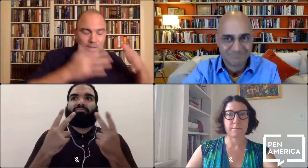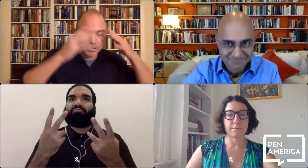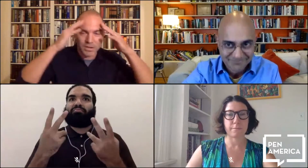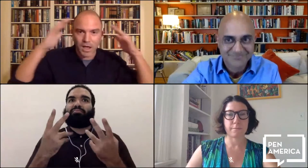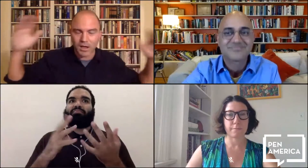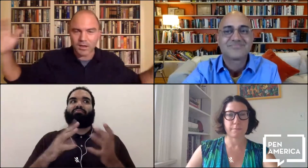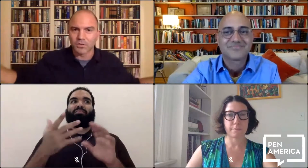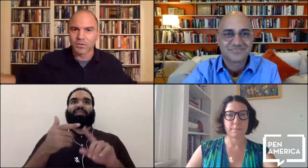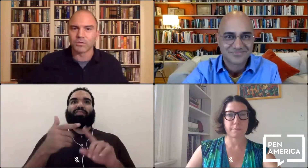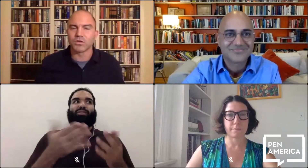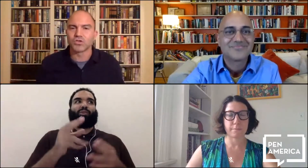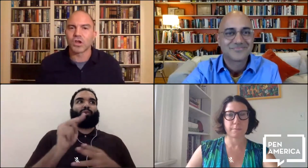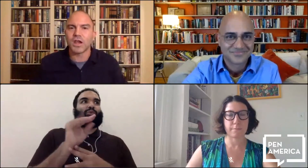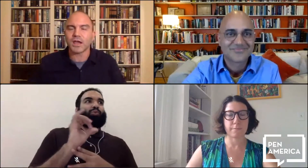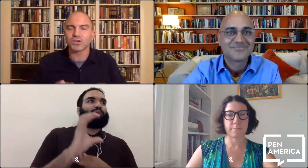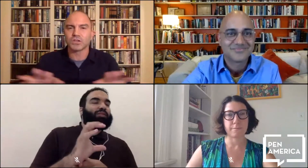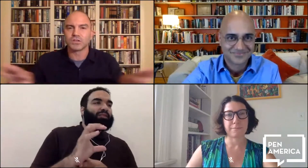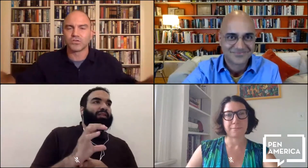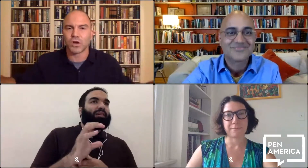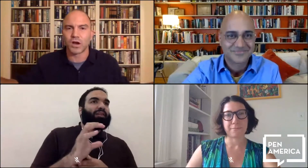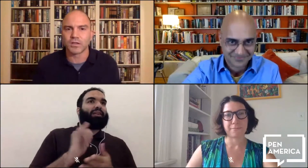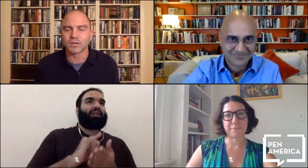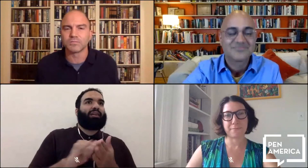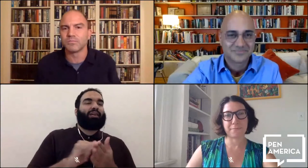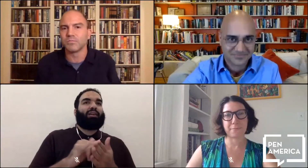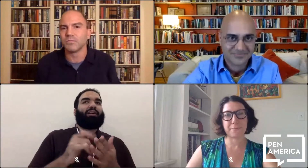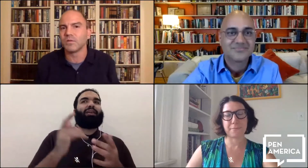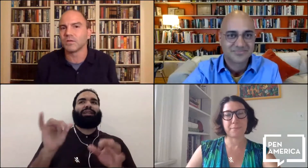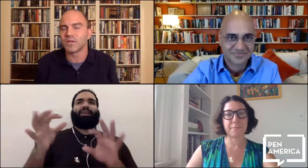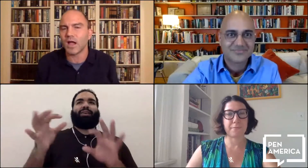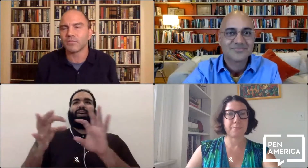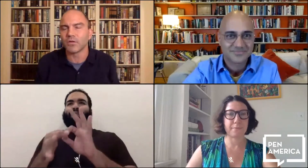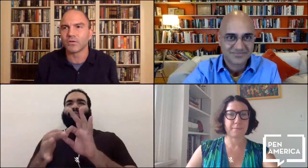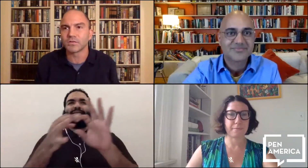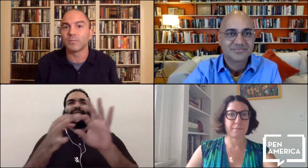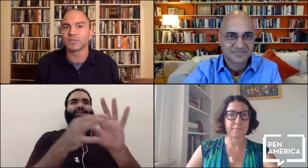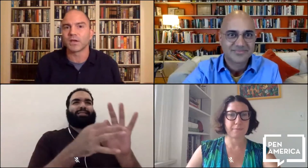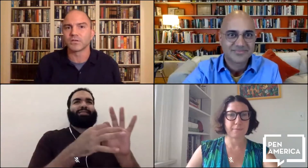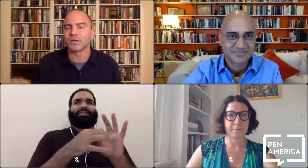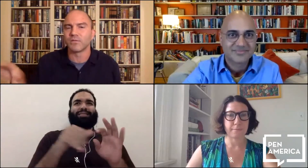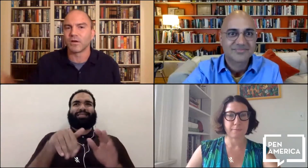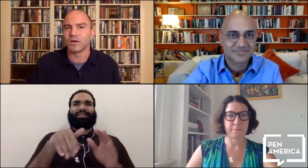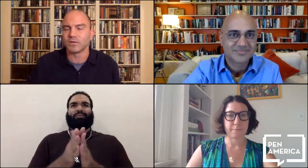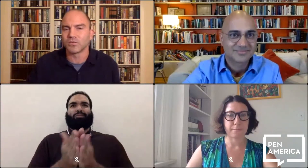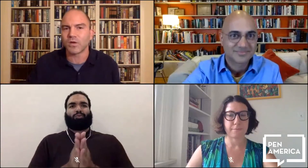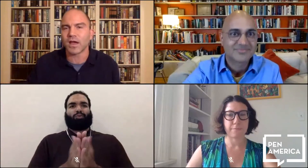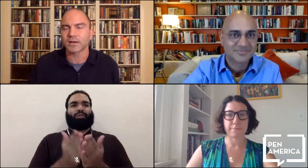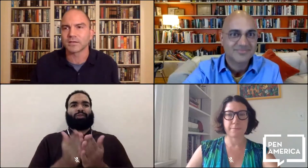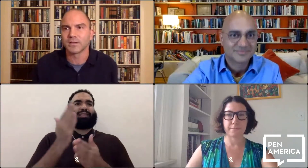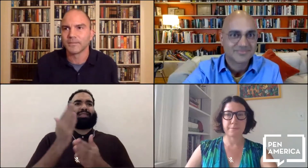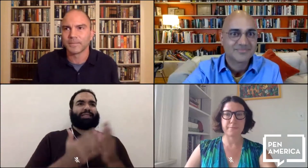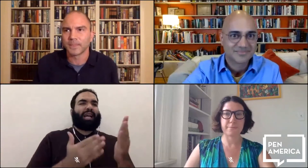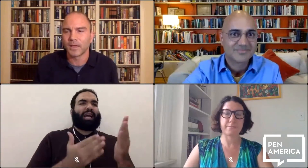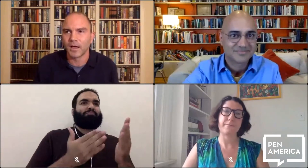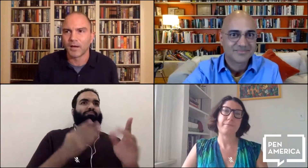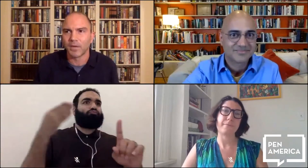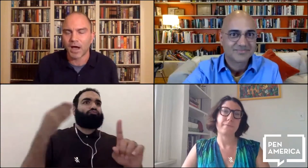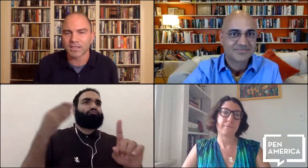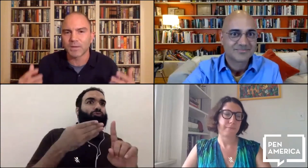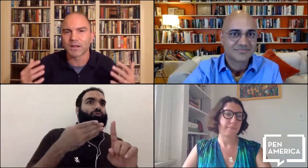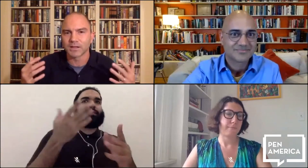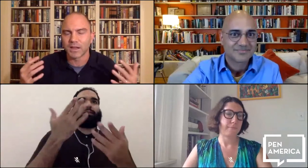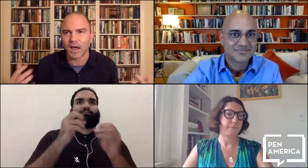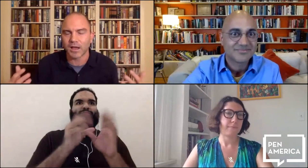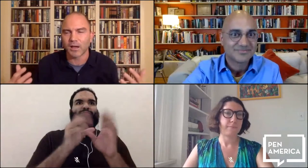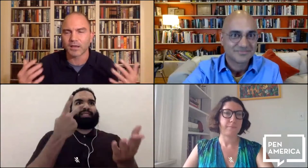I mean, the connections that are drawn in this novel, some subtle, some very direct. I